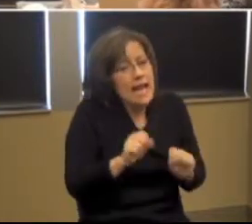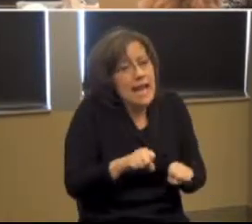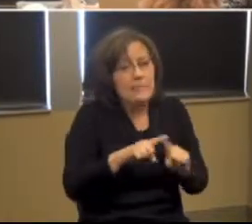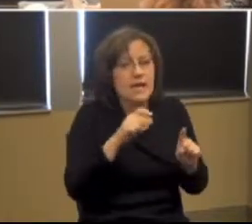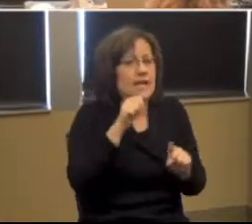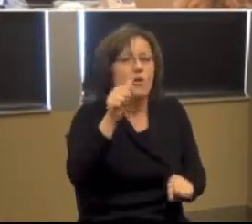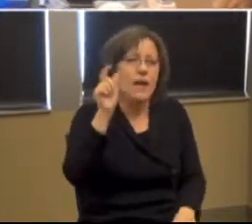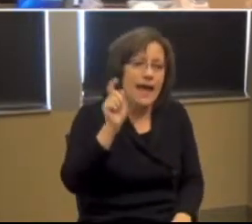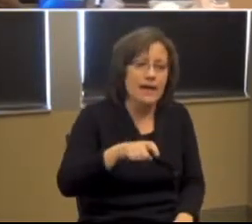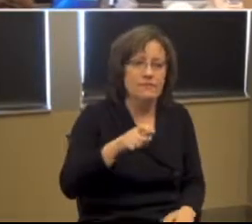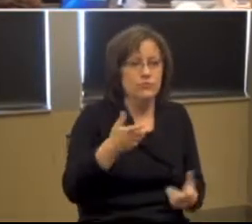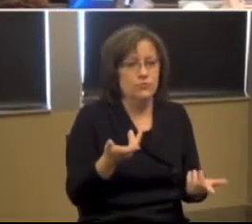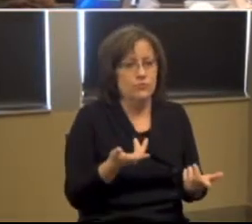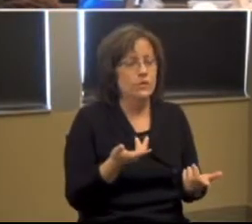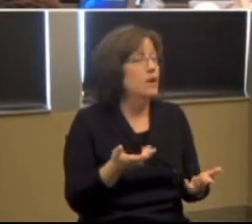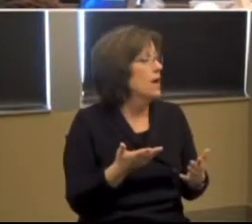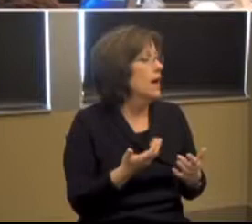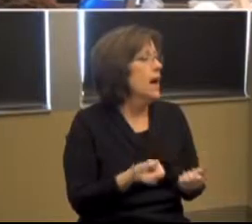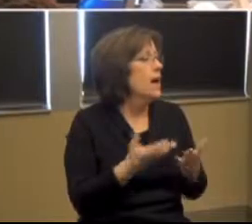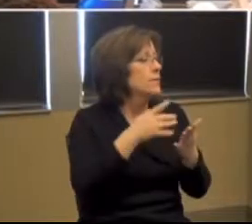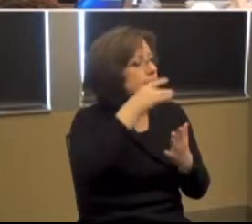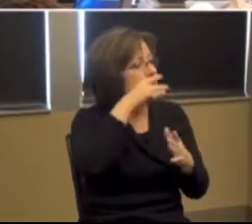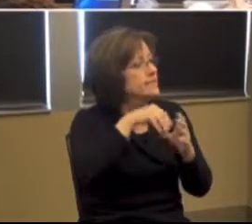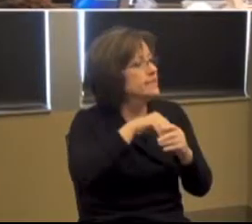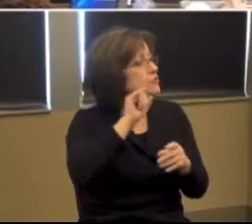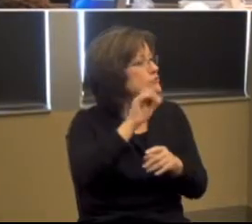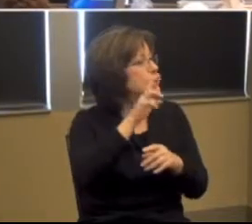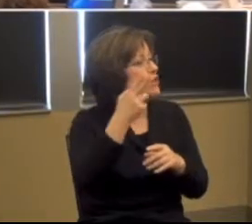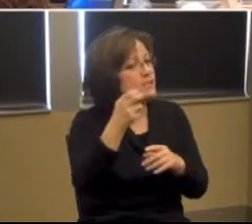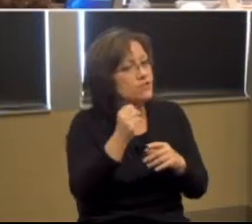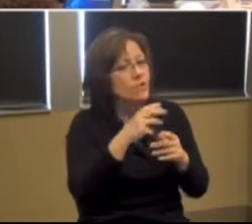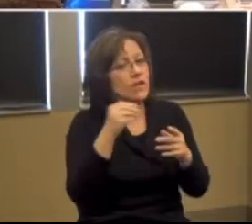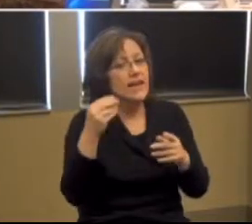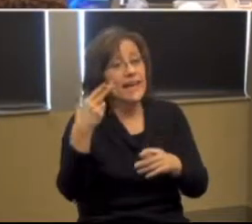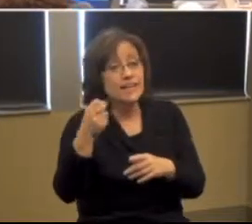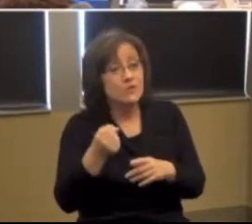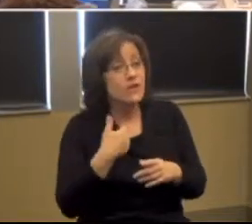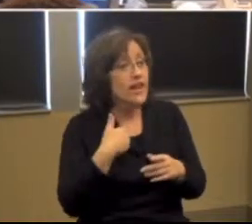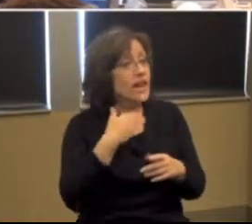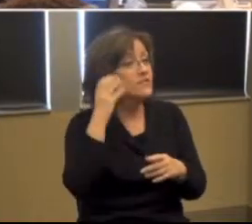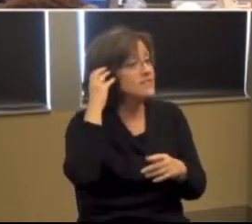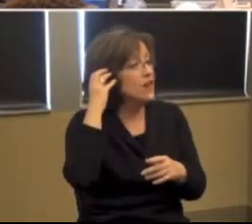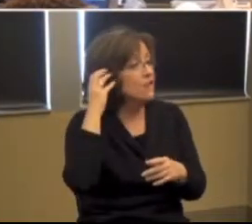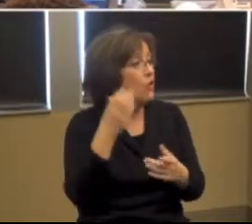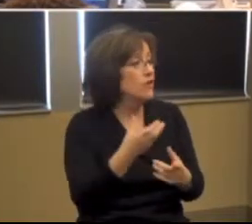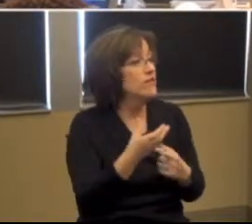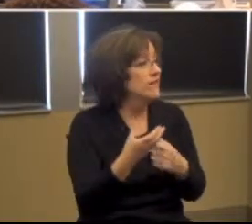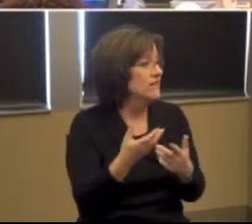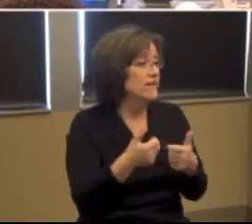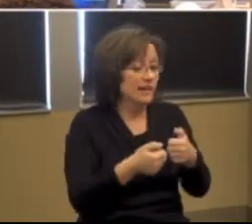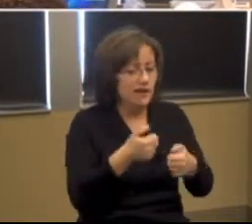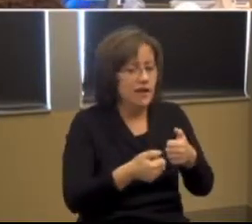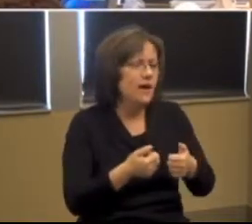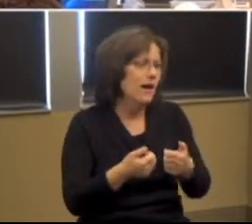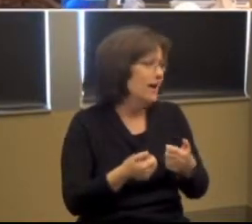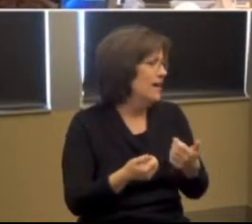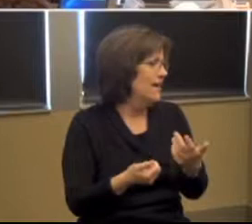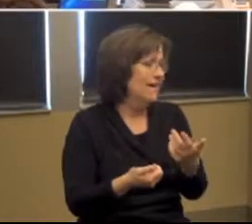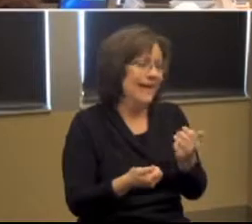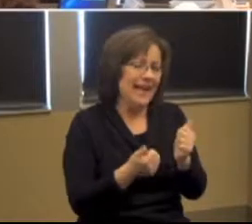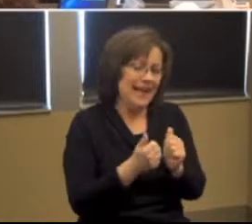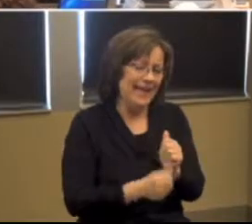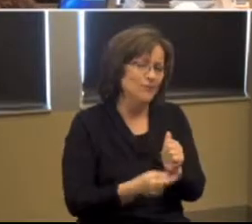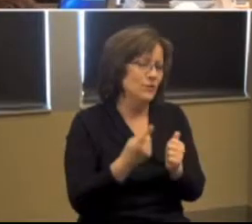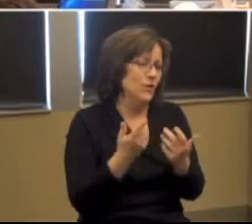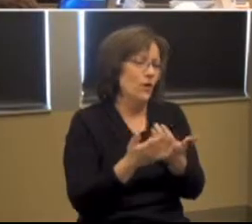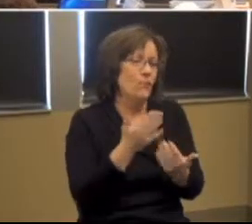many students in junior high and high school have cell phones with them now? Pretty much everybody. And so opening